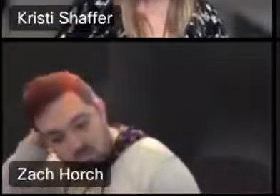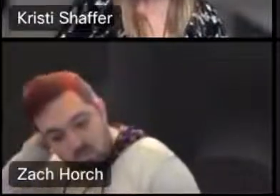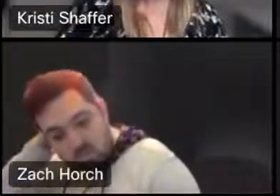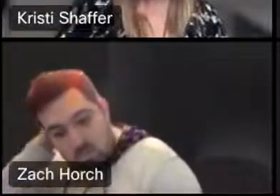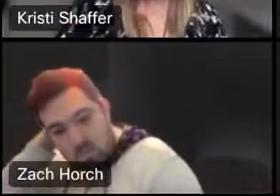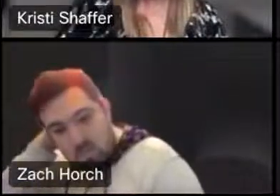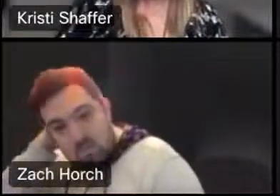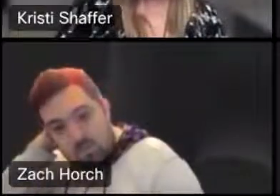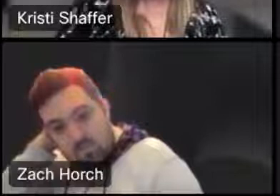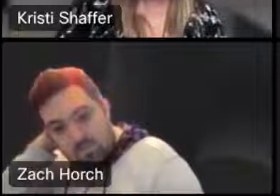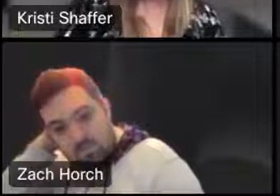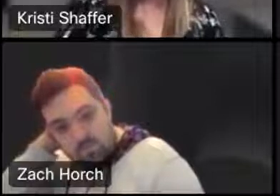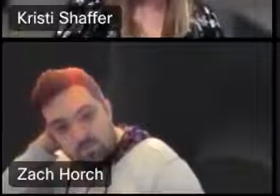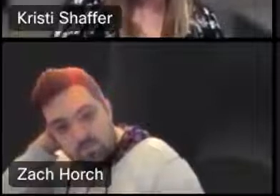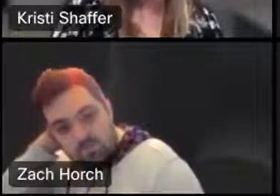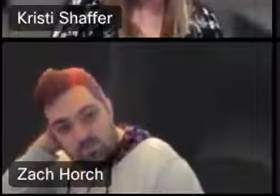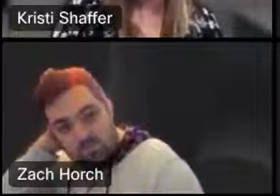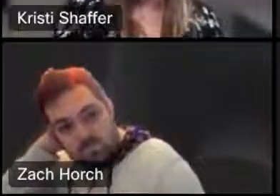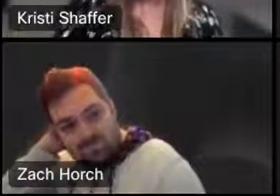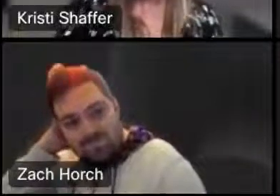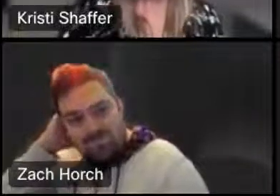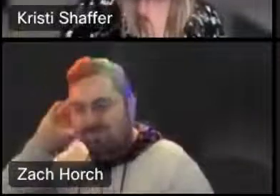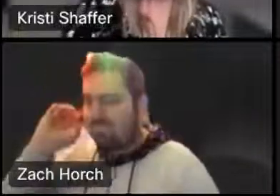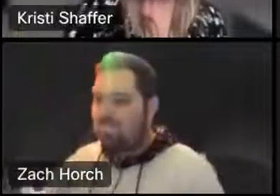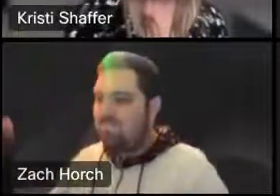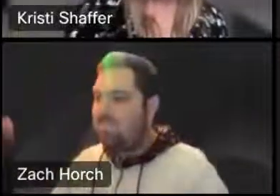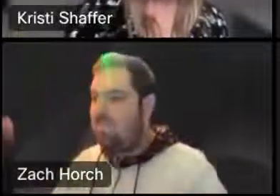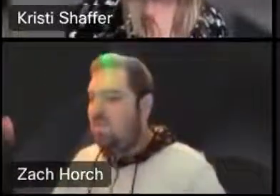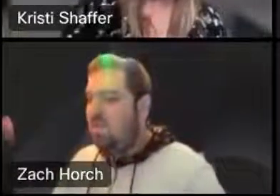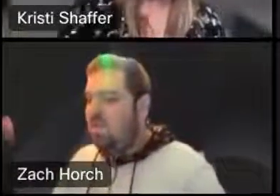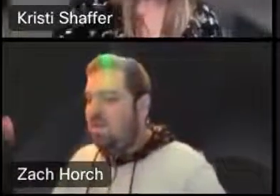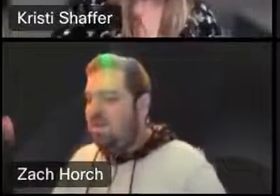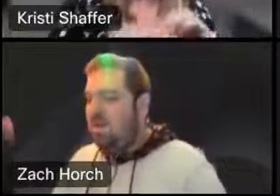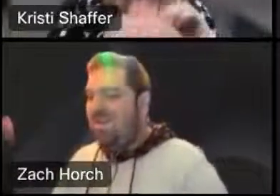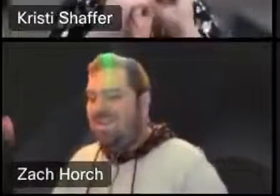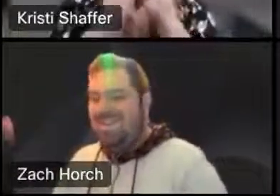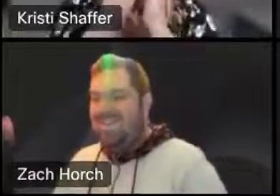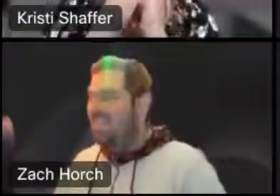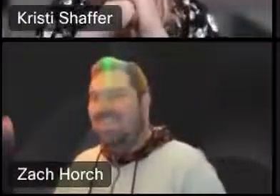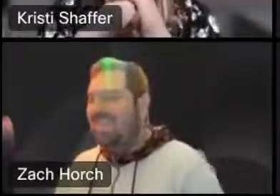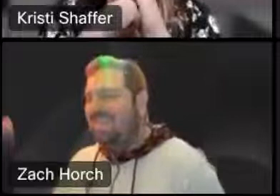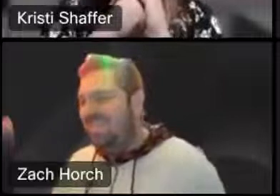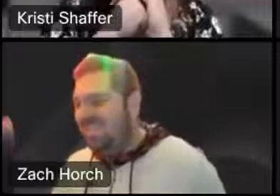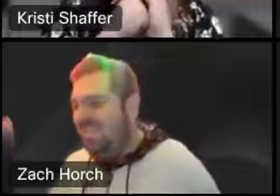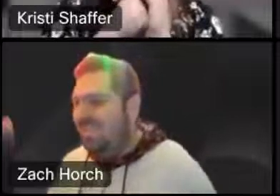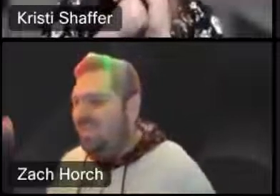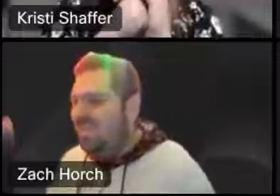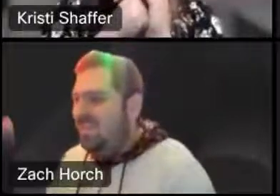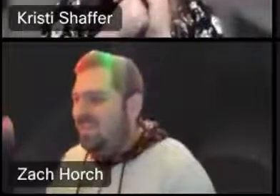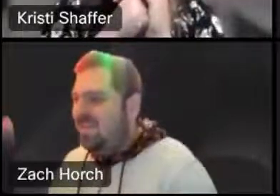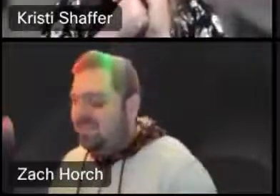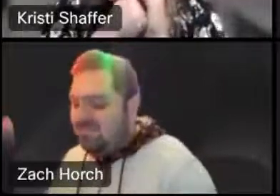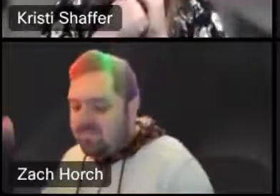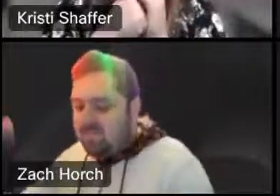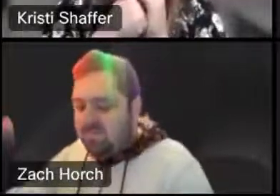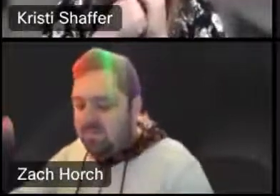head floating in this screen here and have never seen how short I am in real life. And so it's nice. It's nice to be able to walk